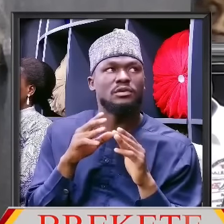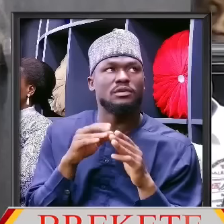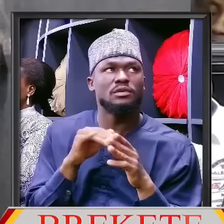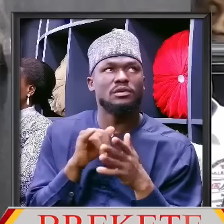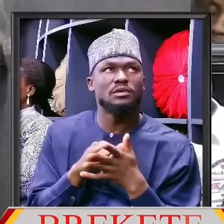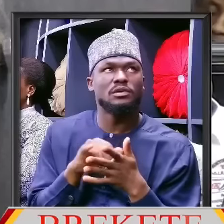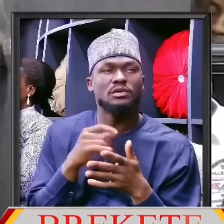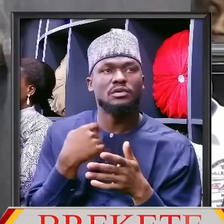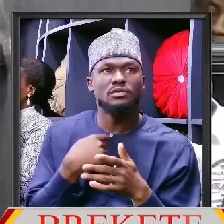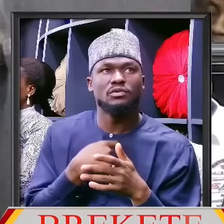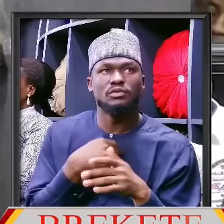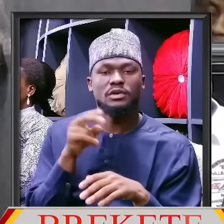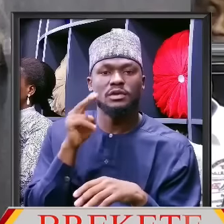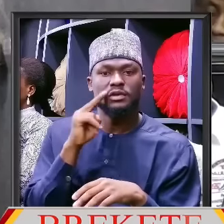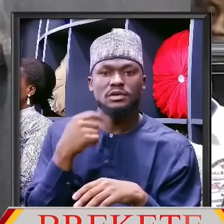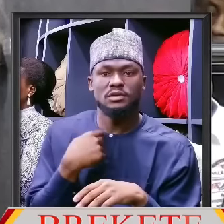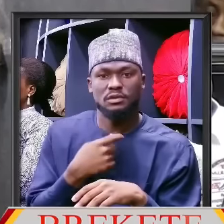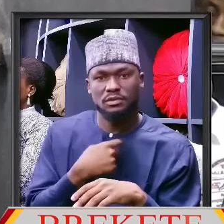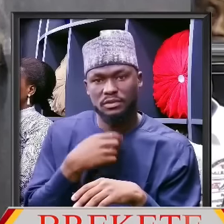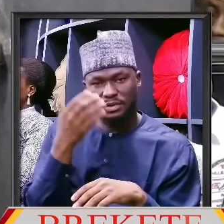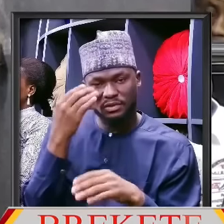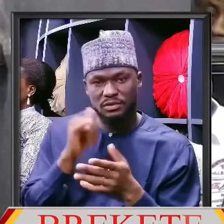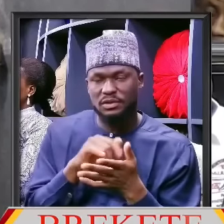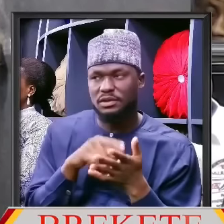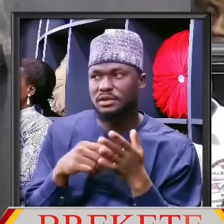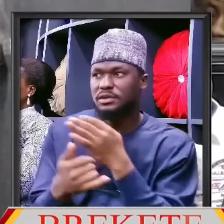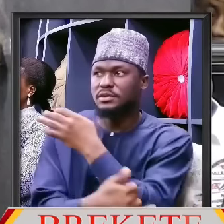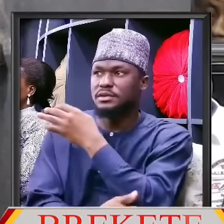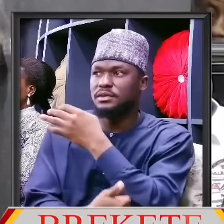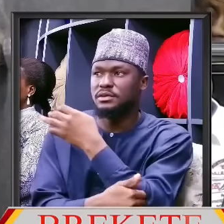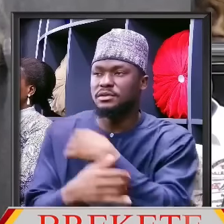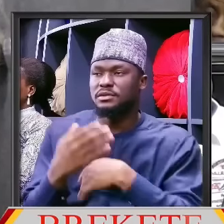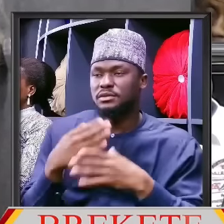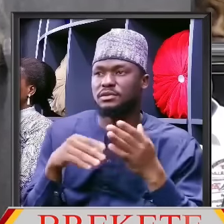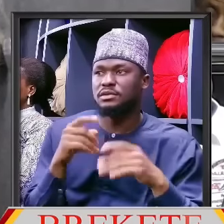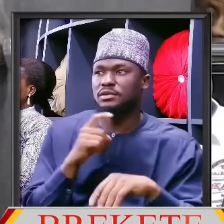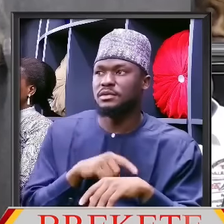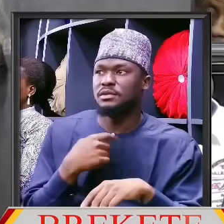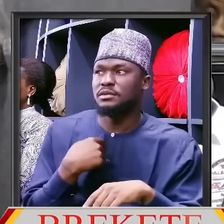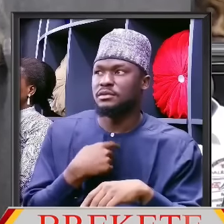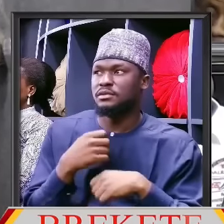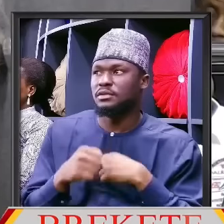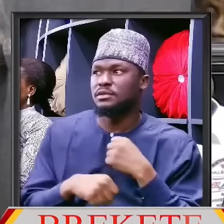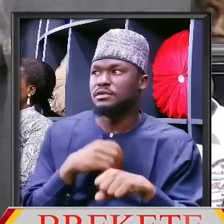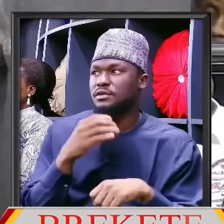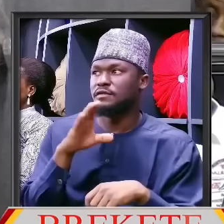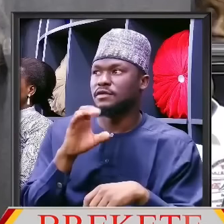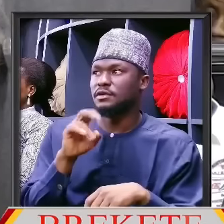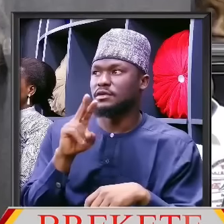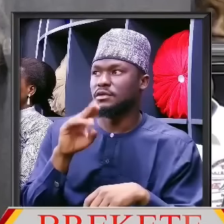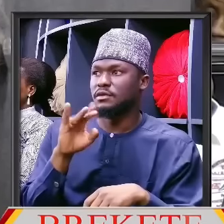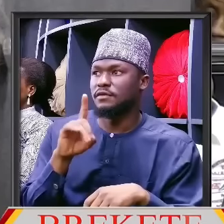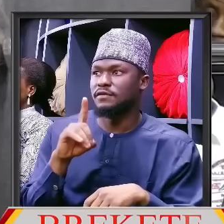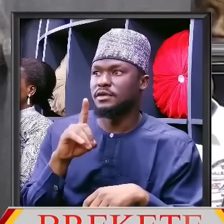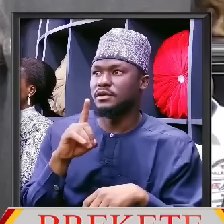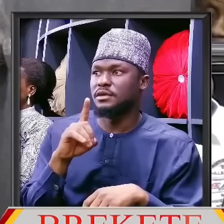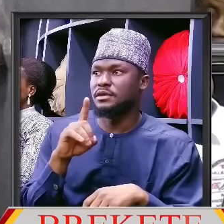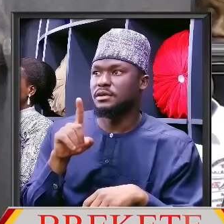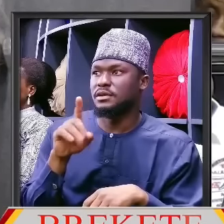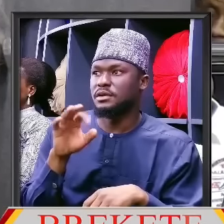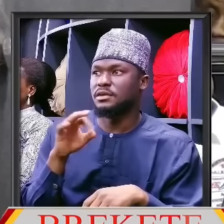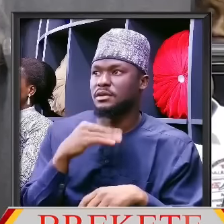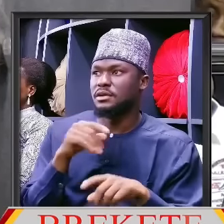we all are Nigerians. We also know, say, this country, sometimes we suffer COVID-19. We also know, say, we